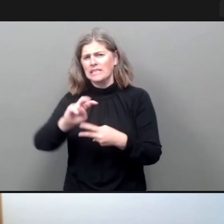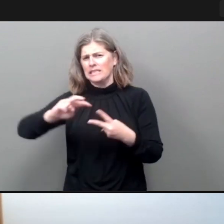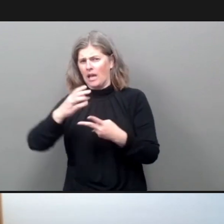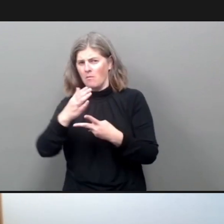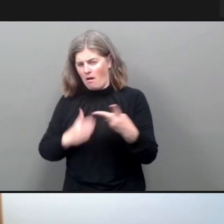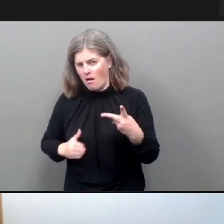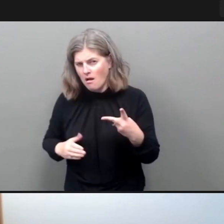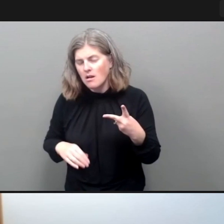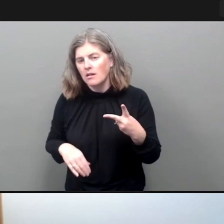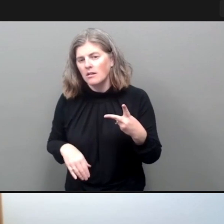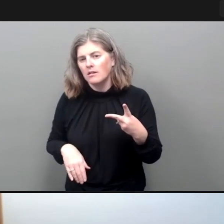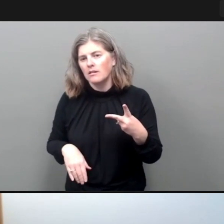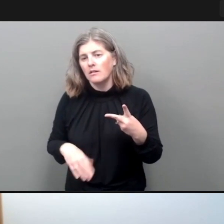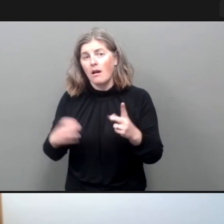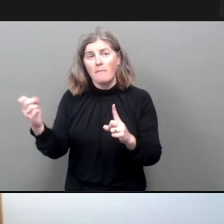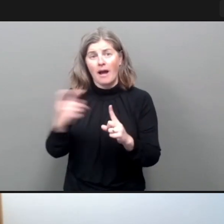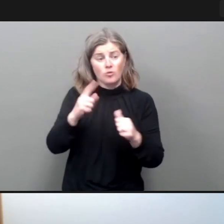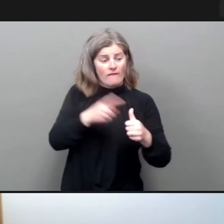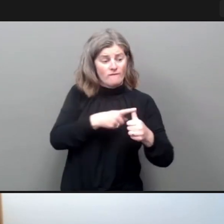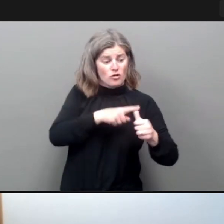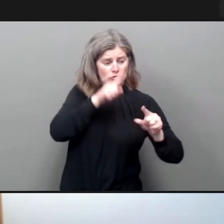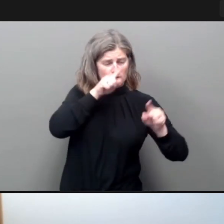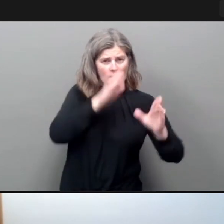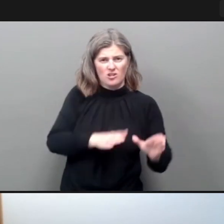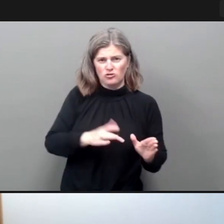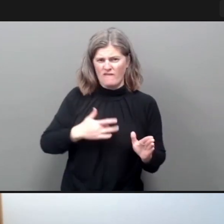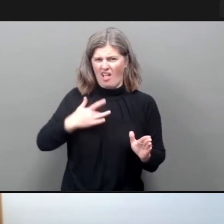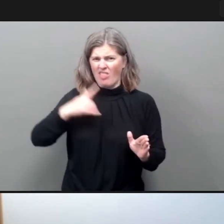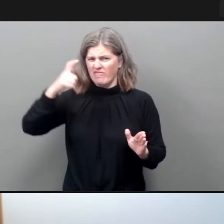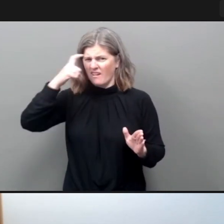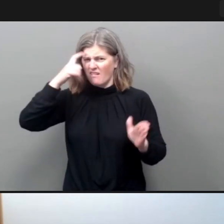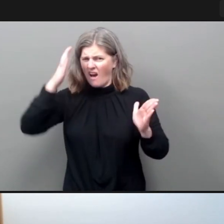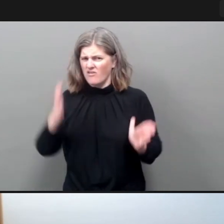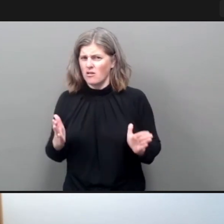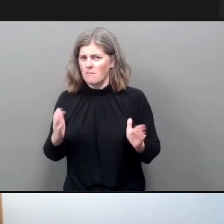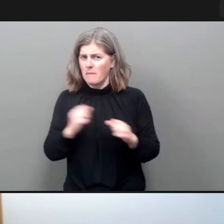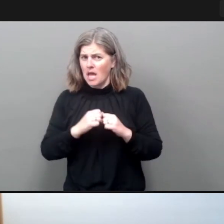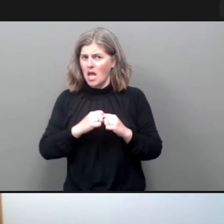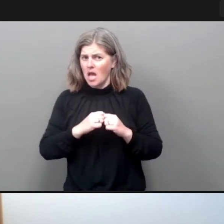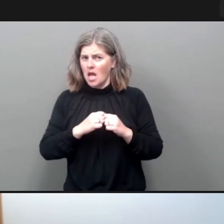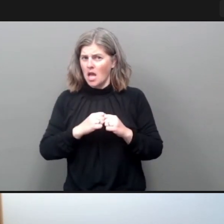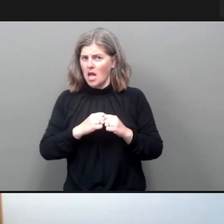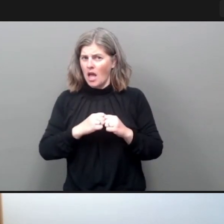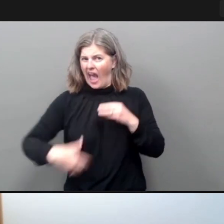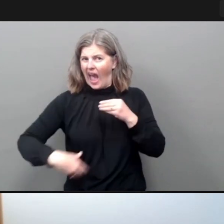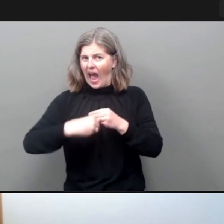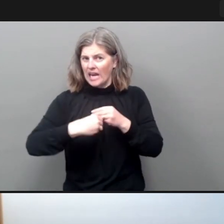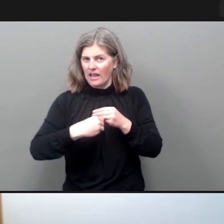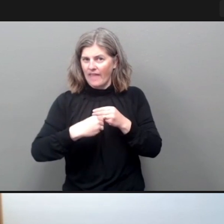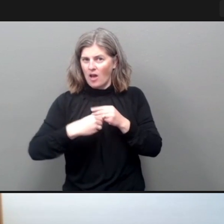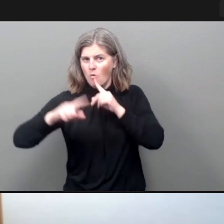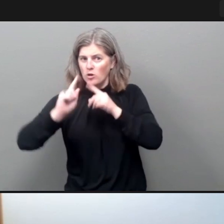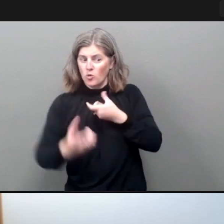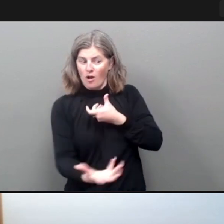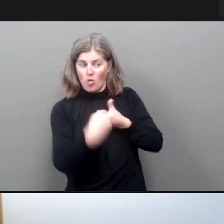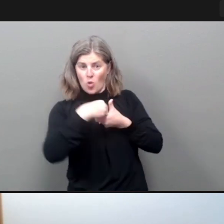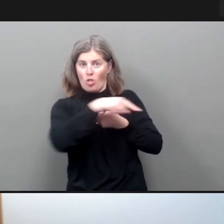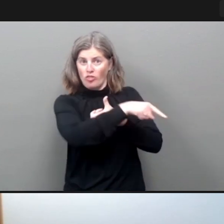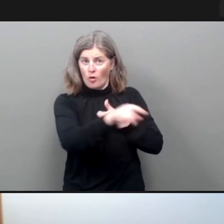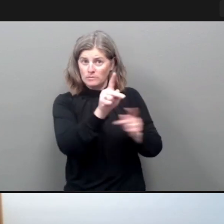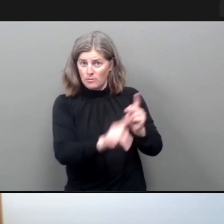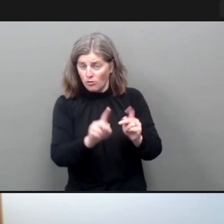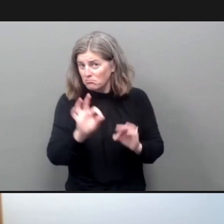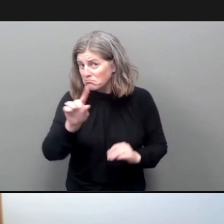is back to first responders. Do you see the governor maybe extending the public health order to include that group of folks?